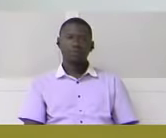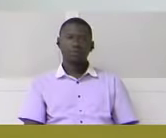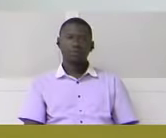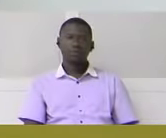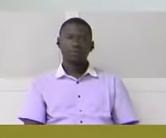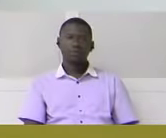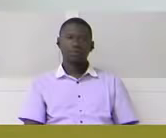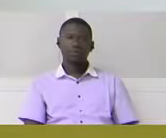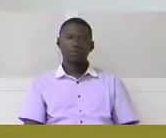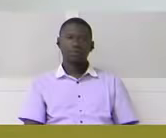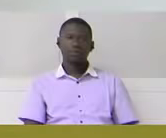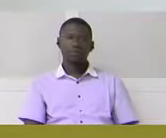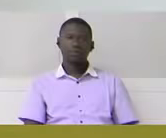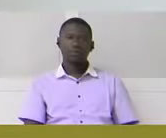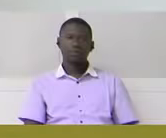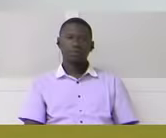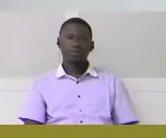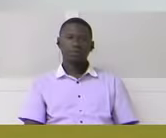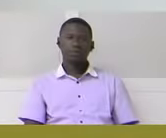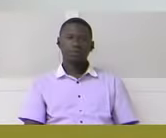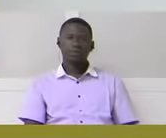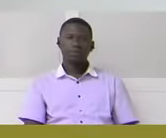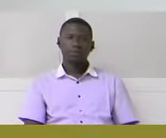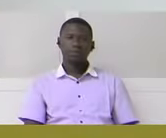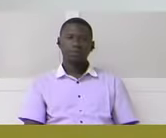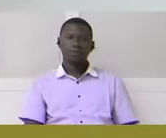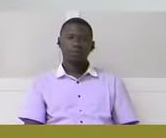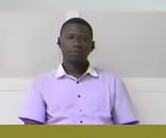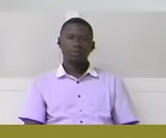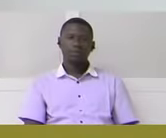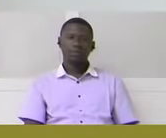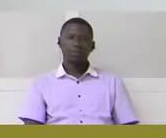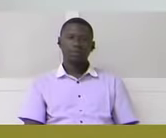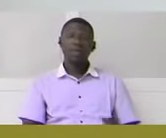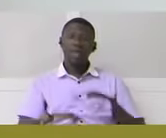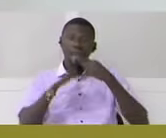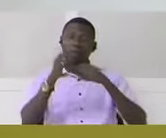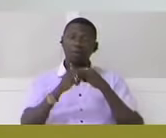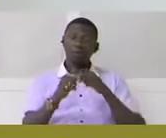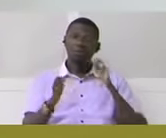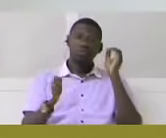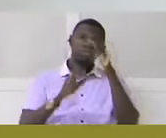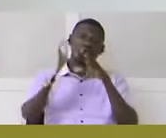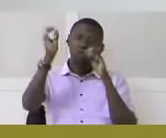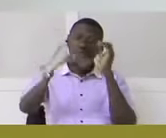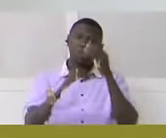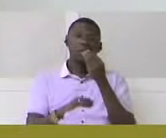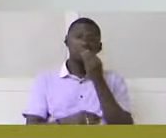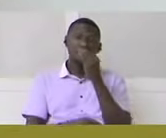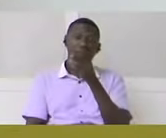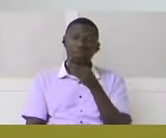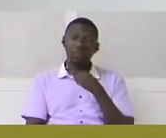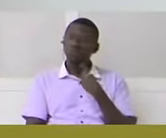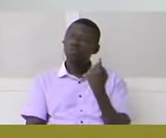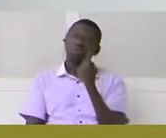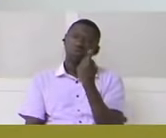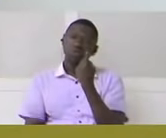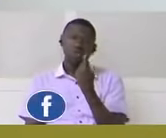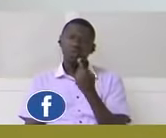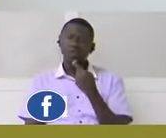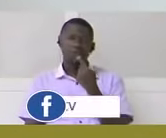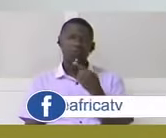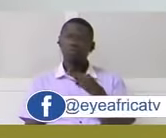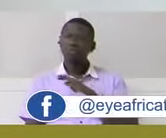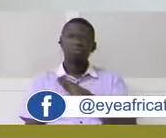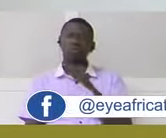In the case of throwing this biscuit, this is what I'm saying. It's not only soldiers who can even address this matter. It could have been ministers,